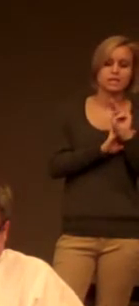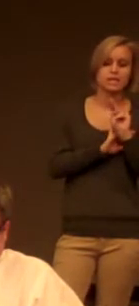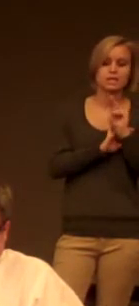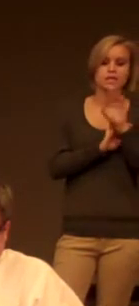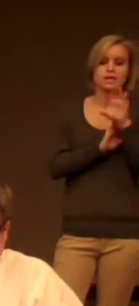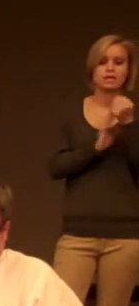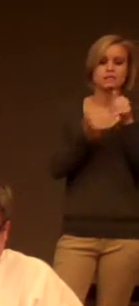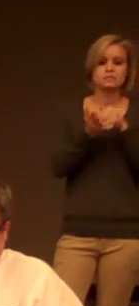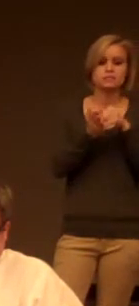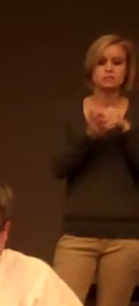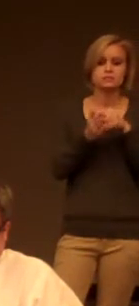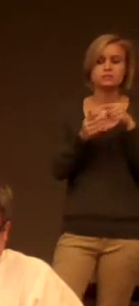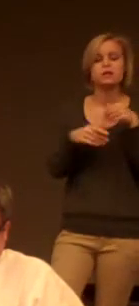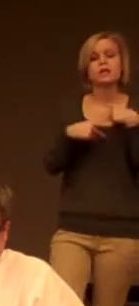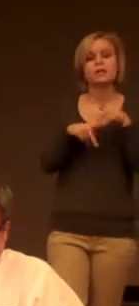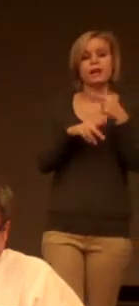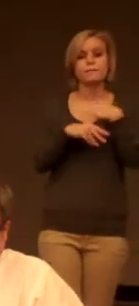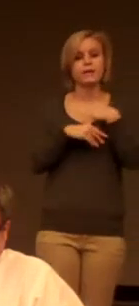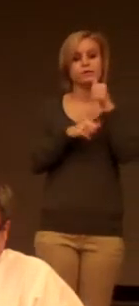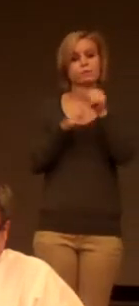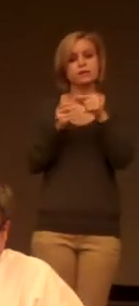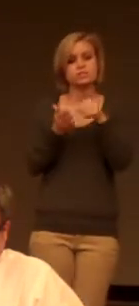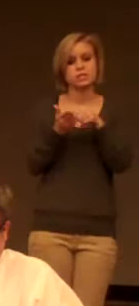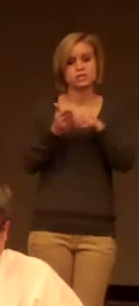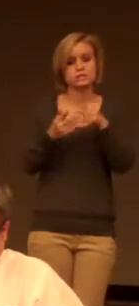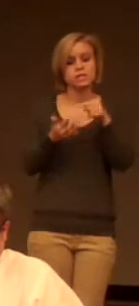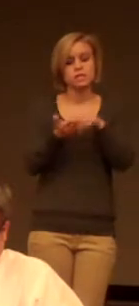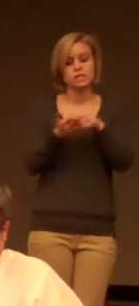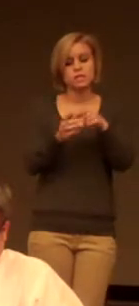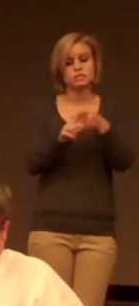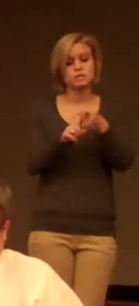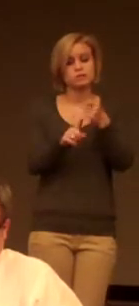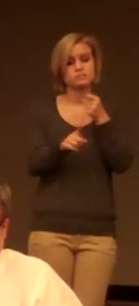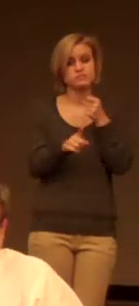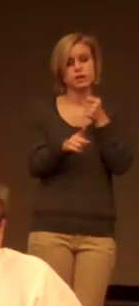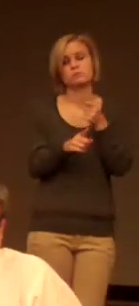let me remind you this. This comes from